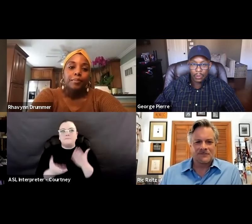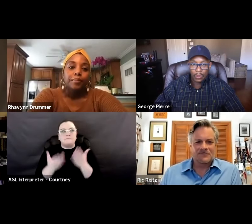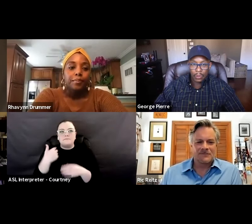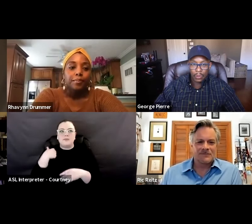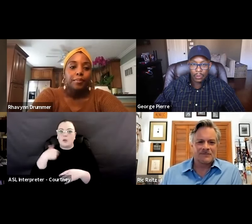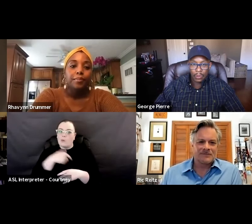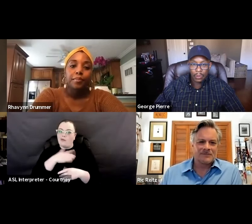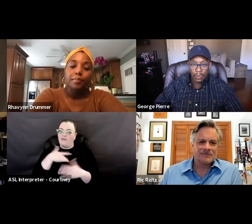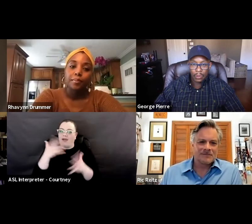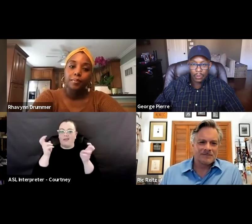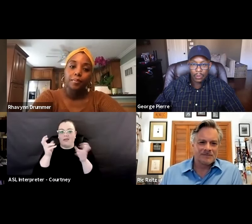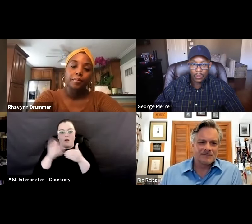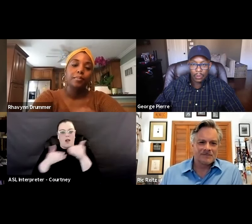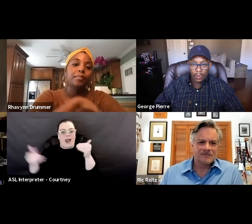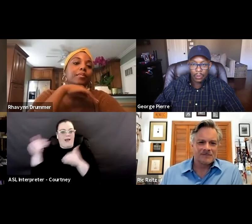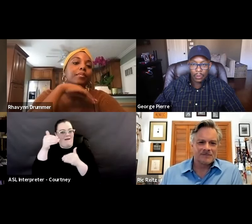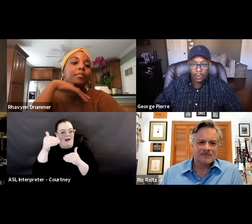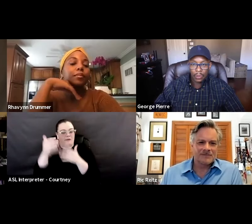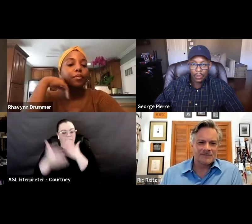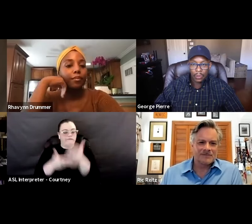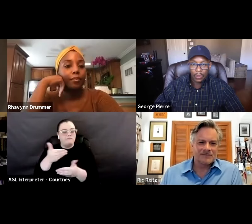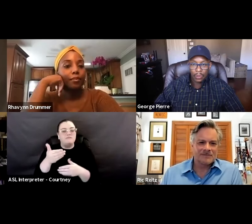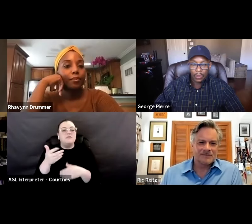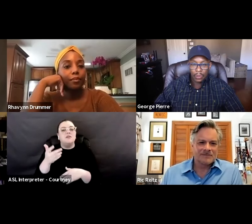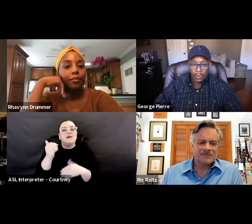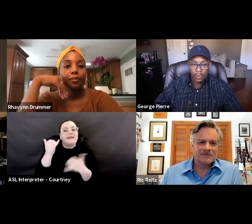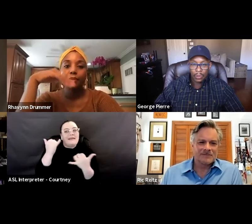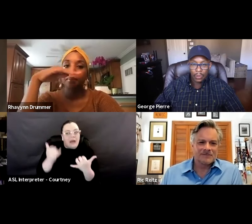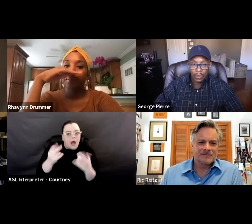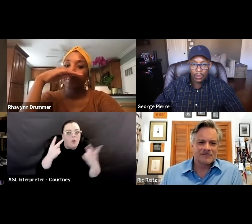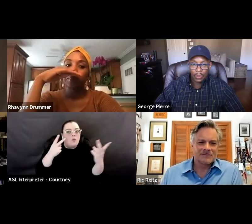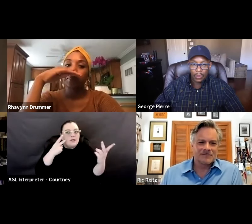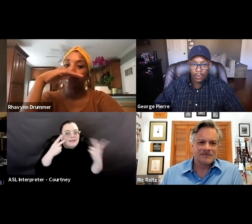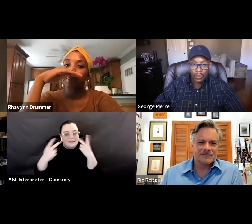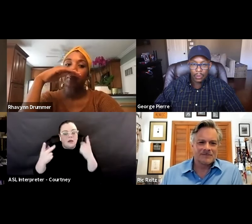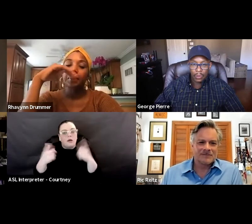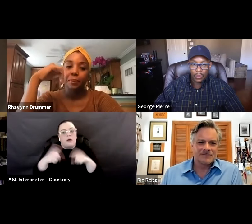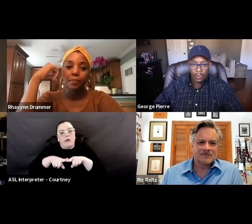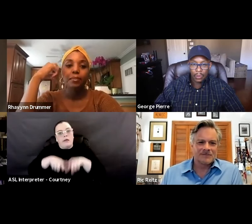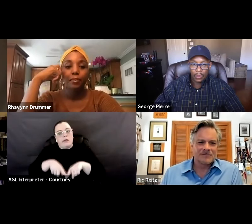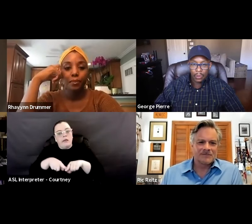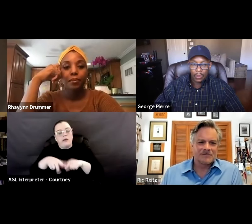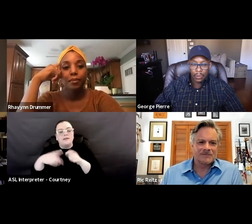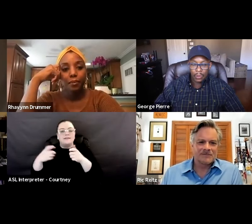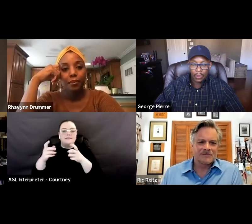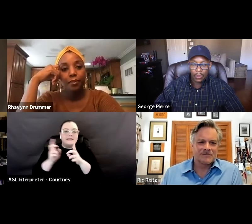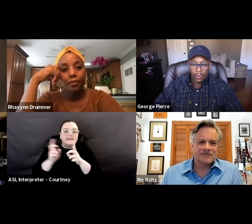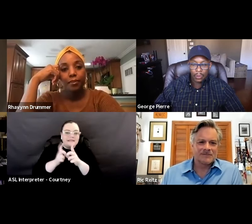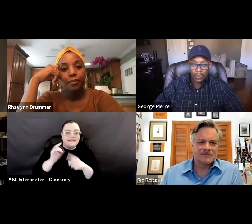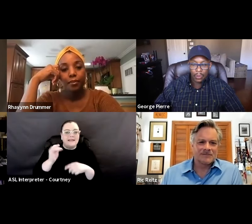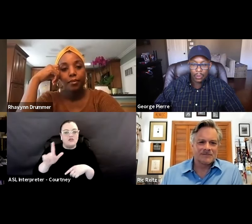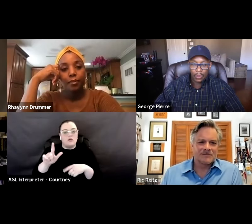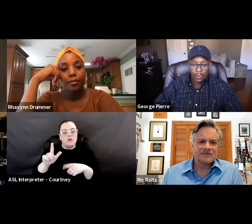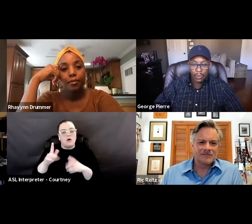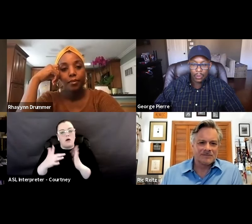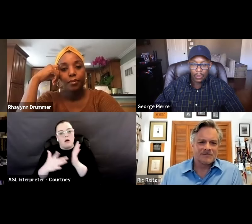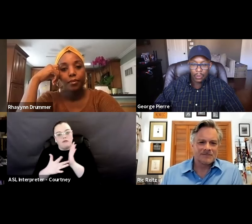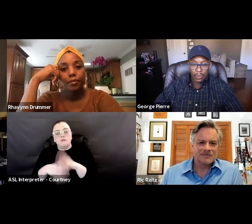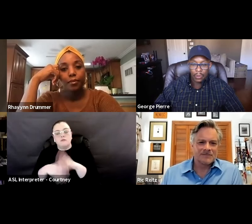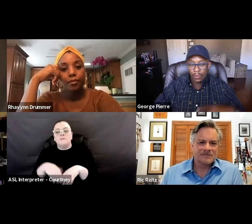game with what is happening now with COVID, because many of the actors in this